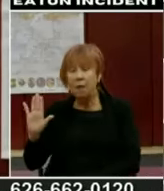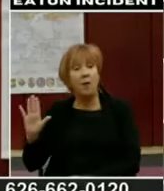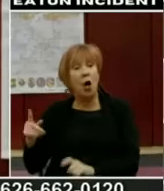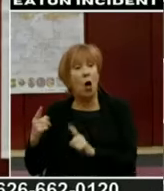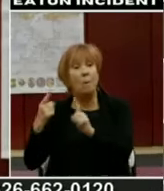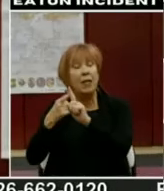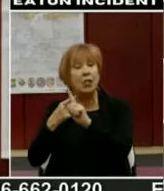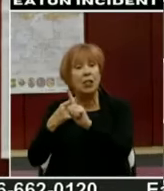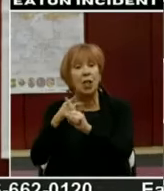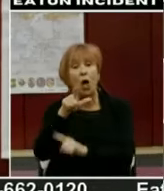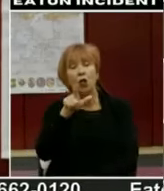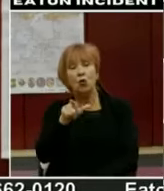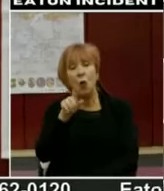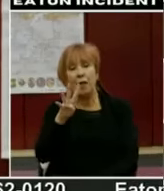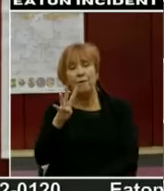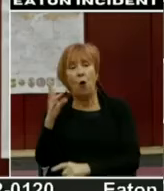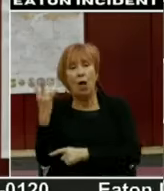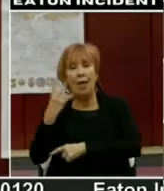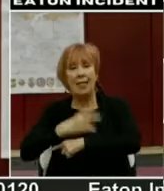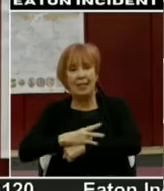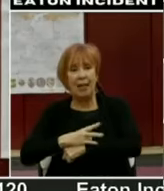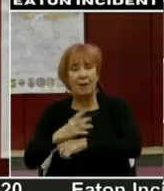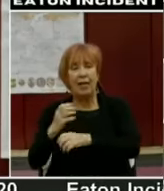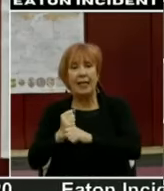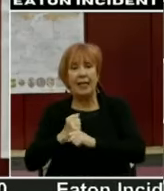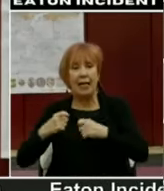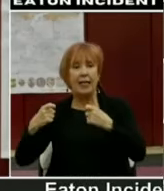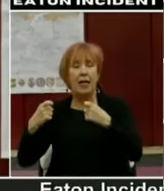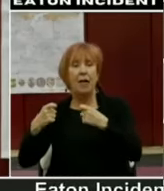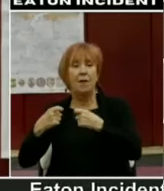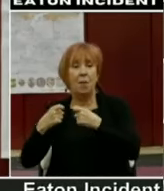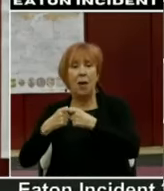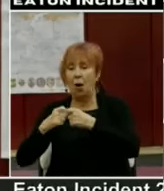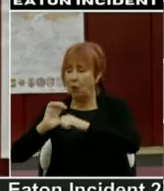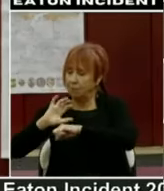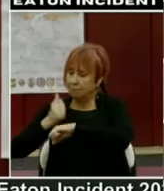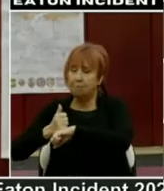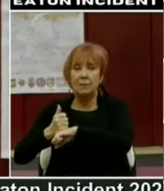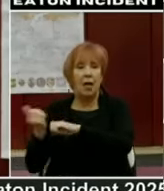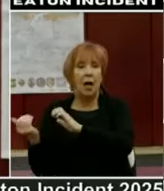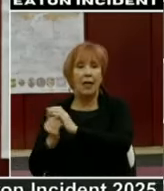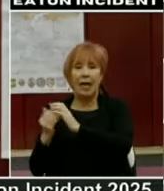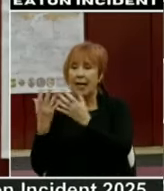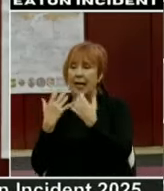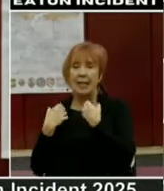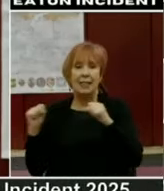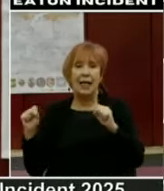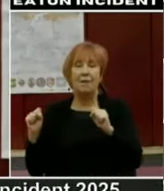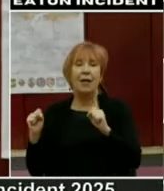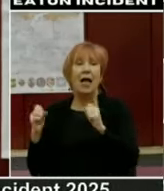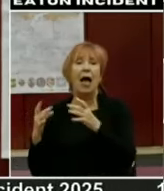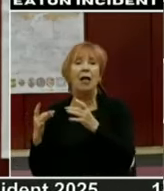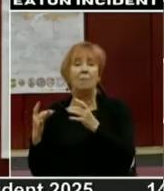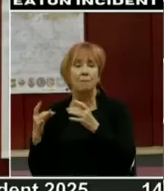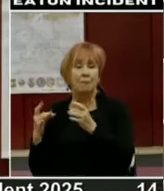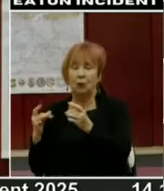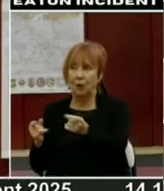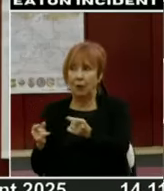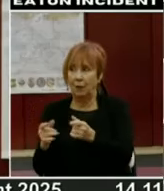in a 24/7 manner, getting the power restored as safely and as quickly as we possibly